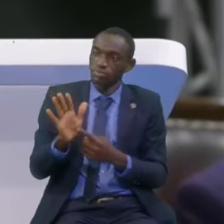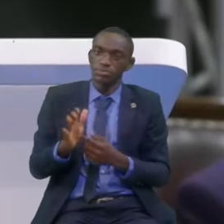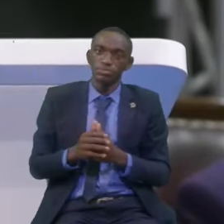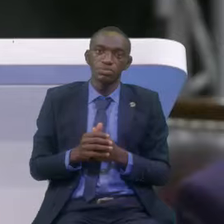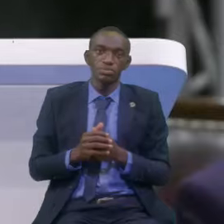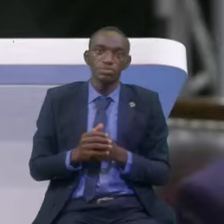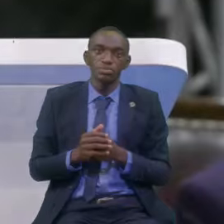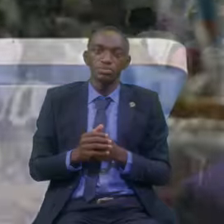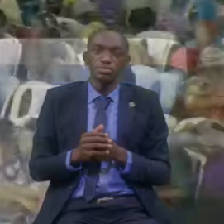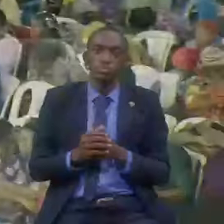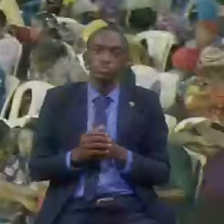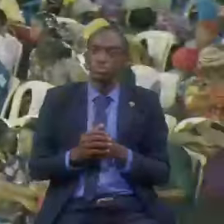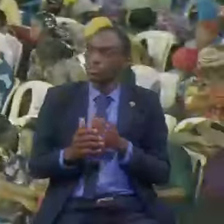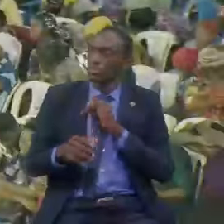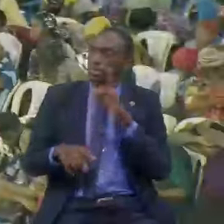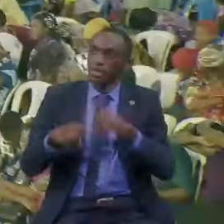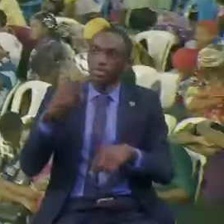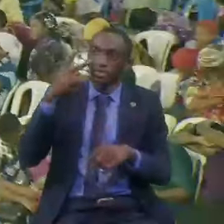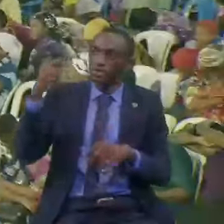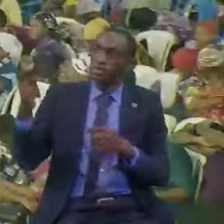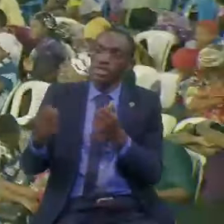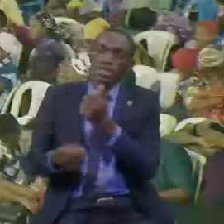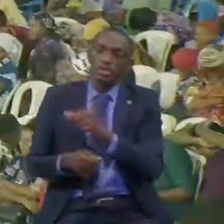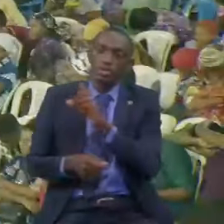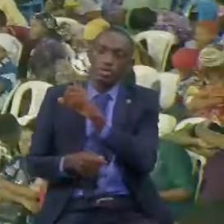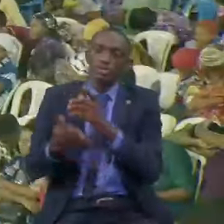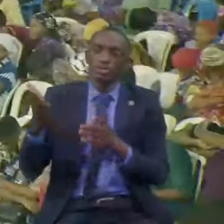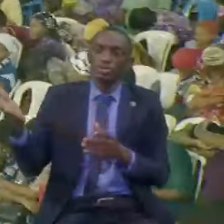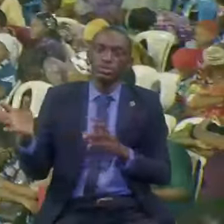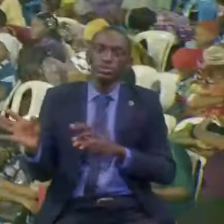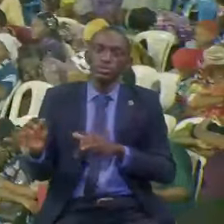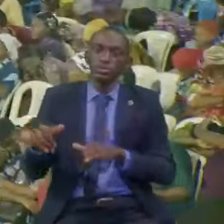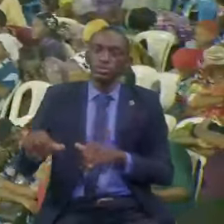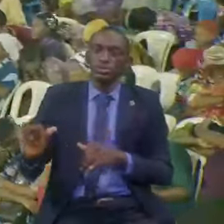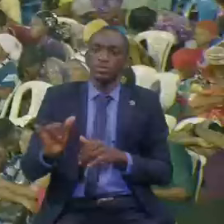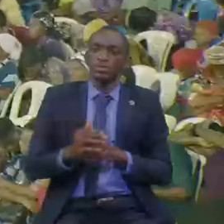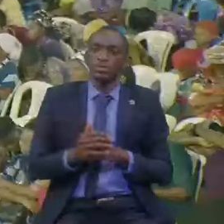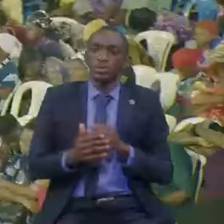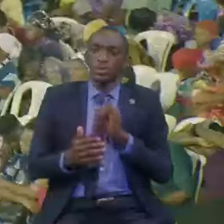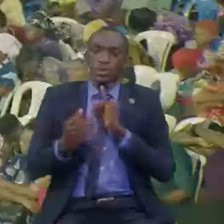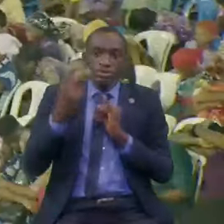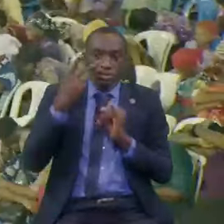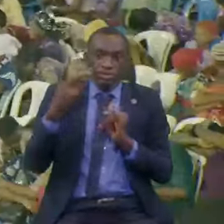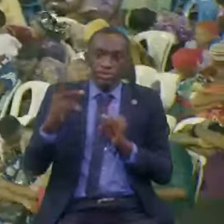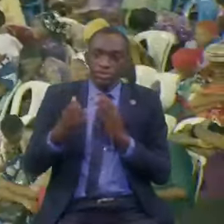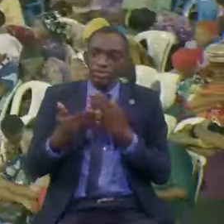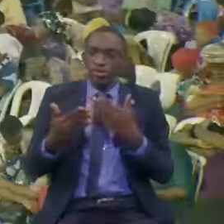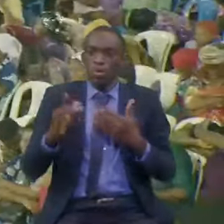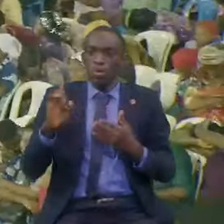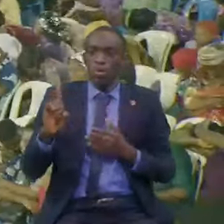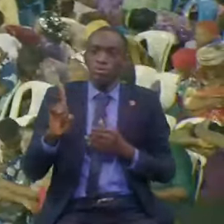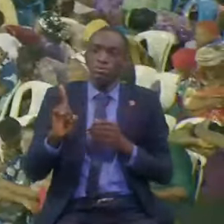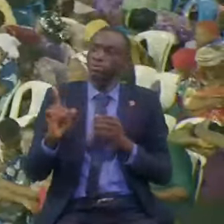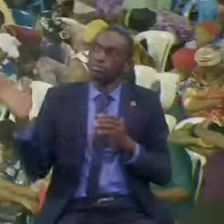I can't see anyone there yet. Okay, I see somebody waving flag. Let's make sure